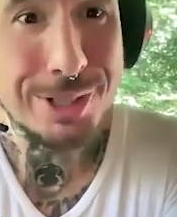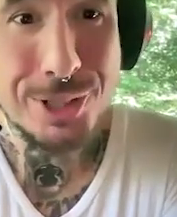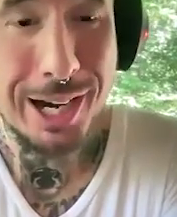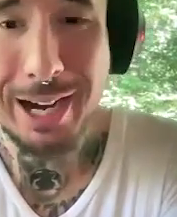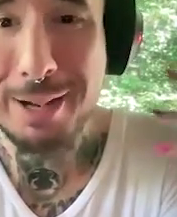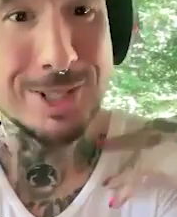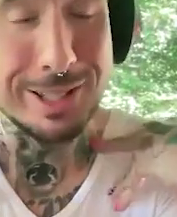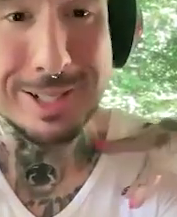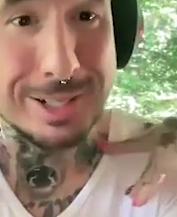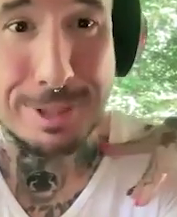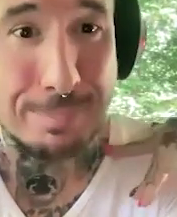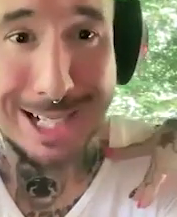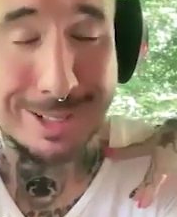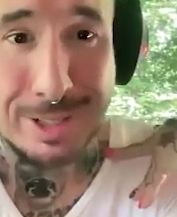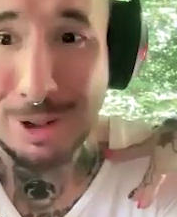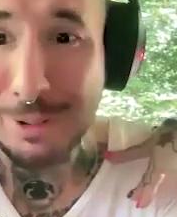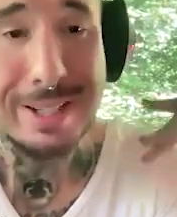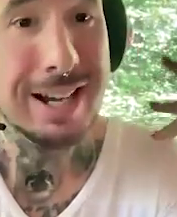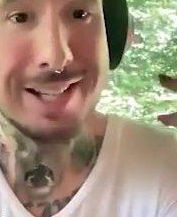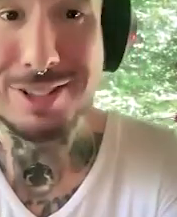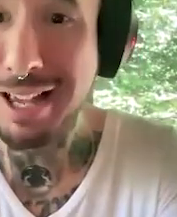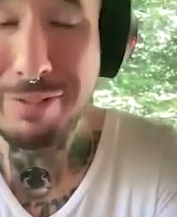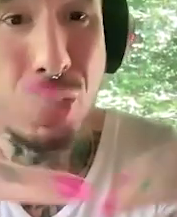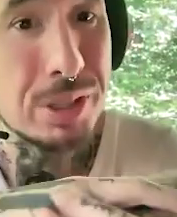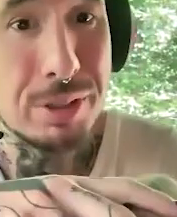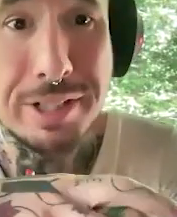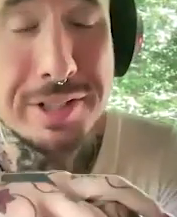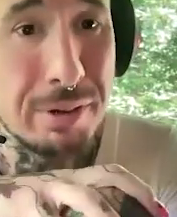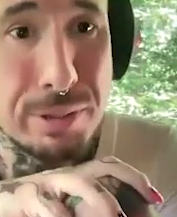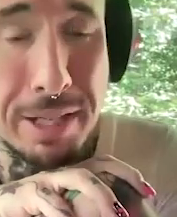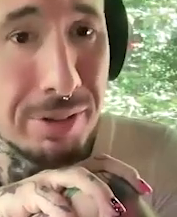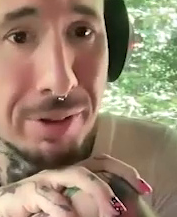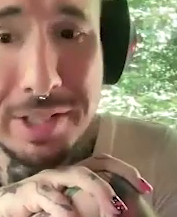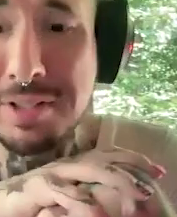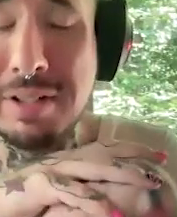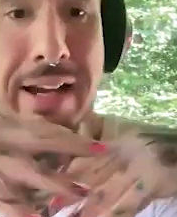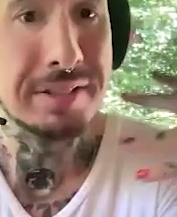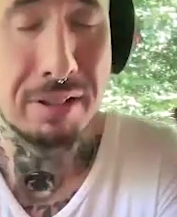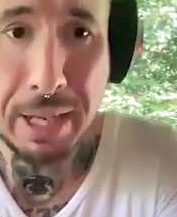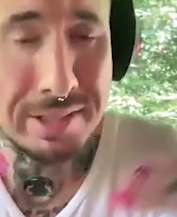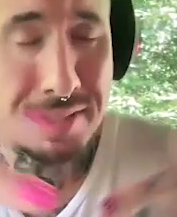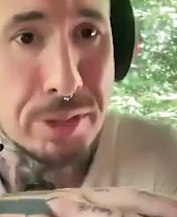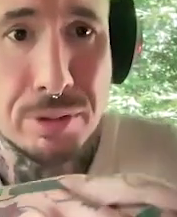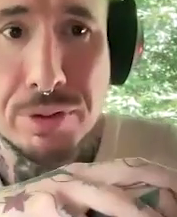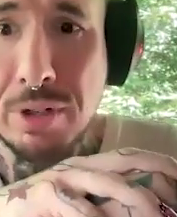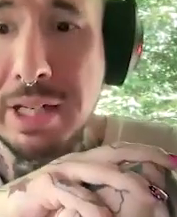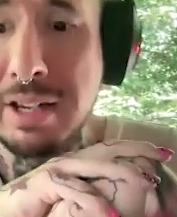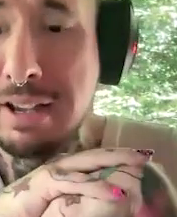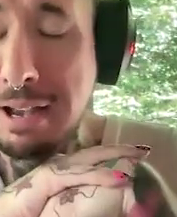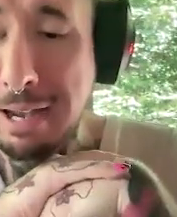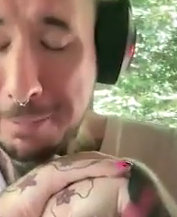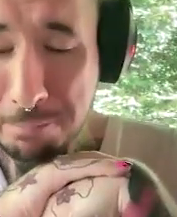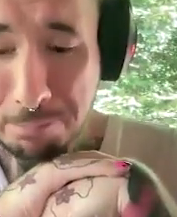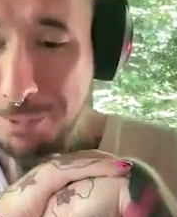don't change. I'm still a systems impacted adult. I still have co-occurring serious mental illness. I still am on a substance use